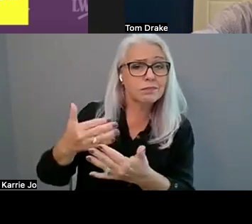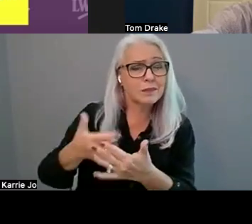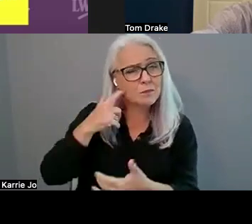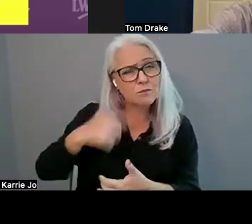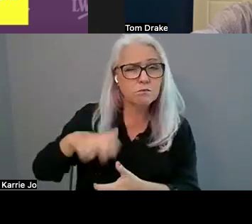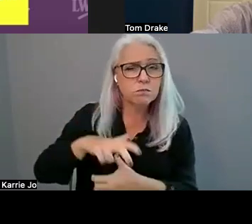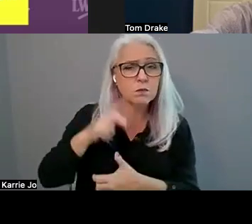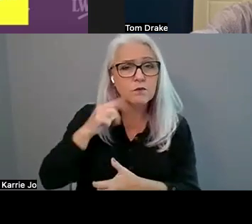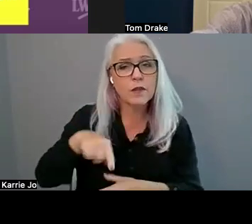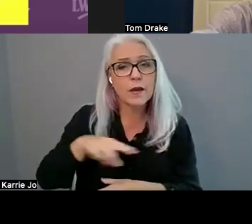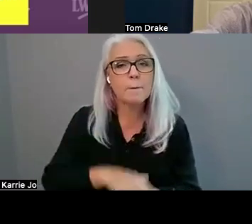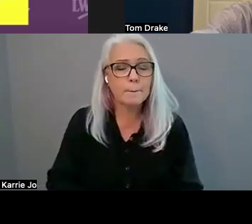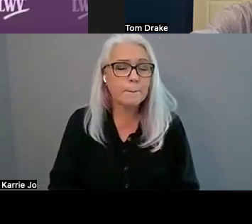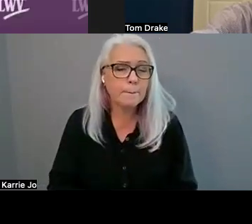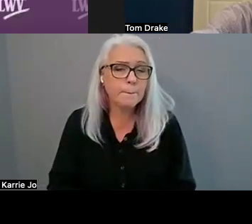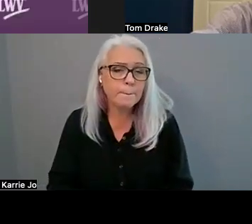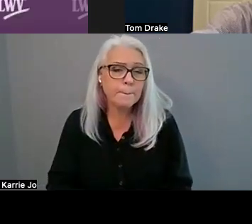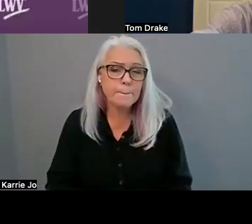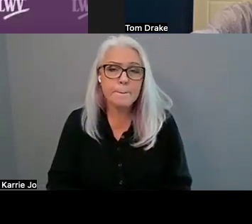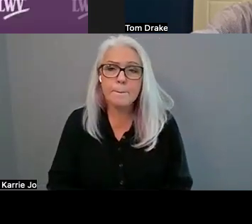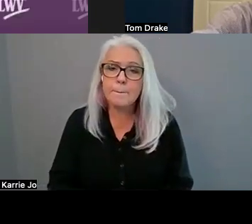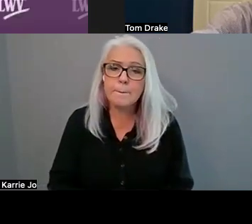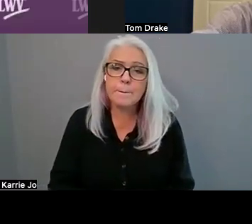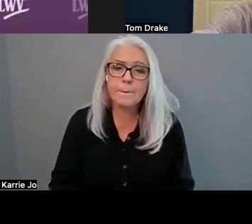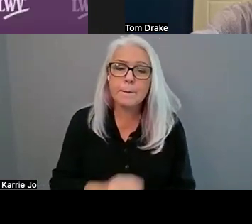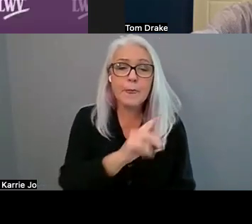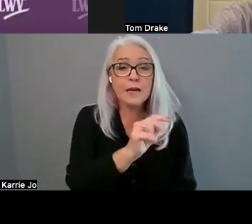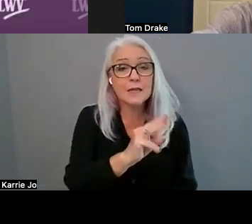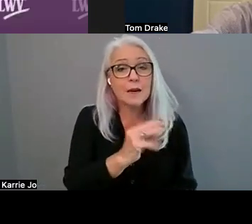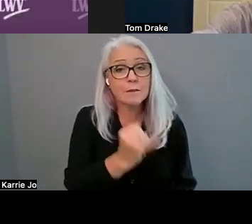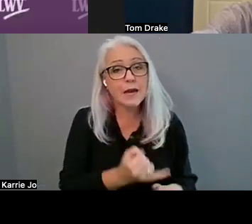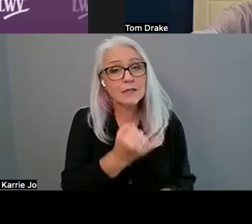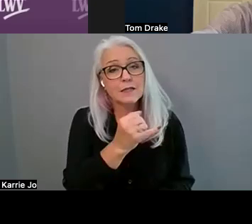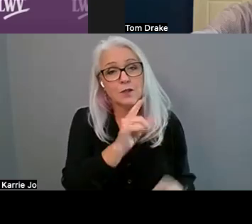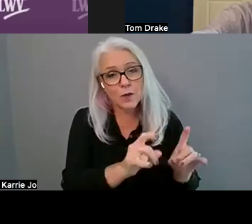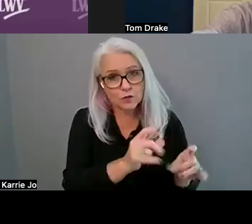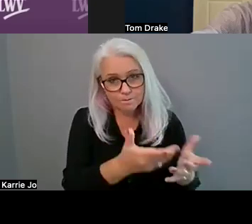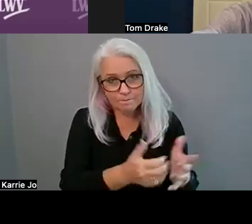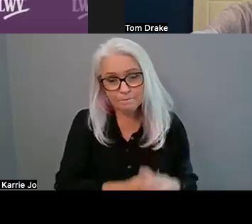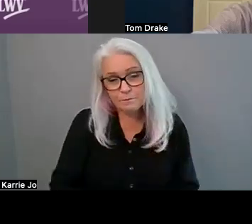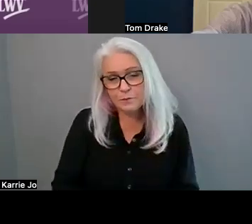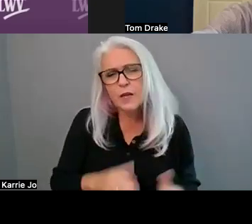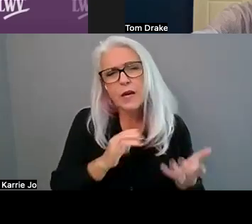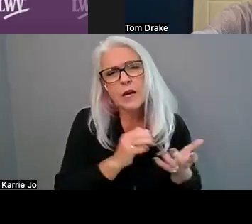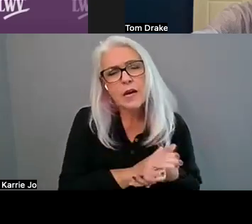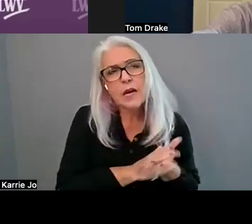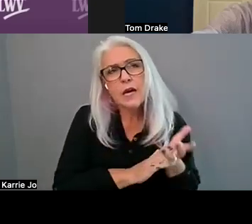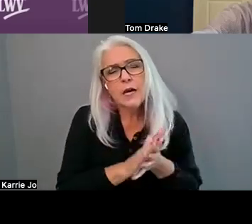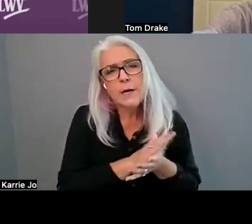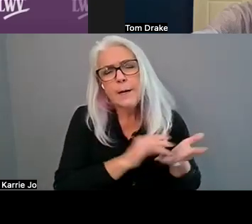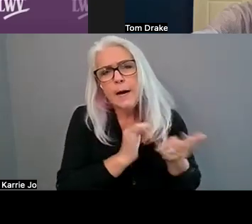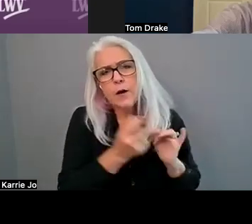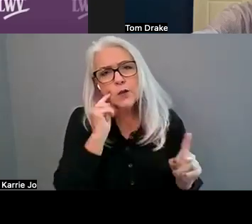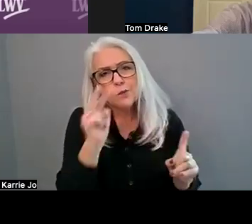well. Thank you. Tom, this is the last question. You get to go first. How do you view the role and importance of the